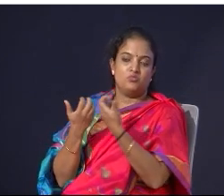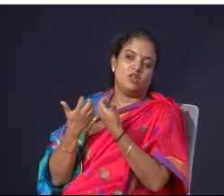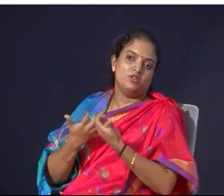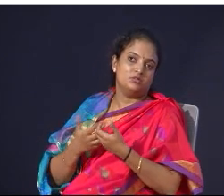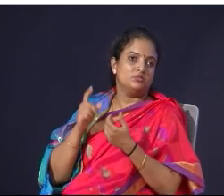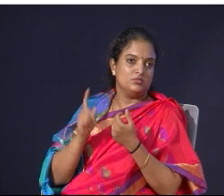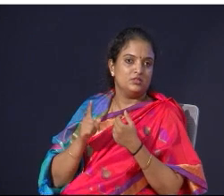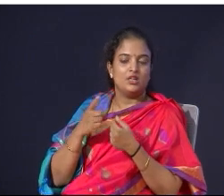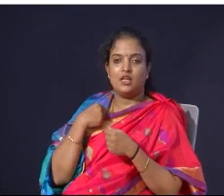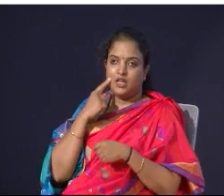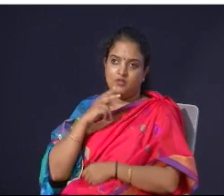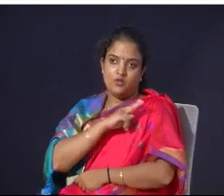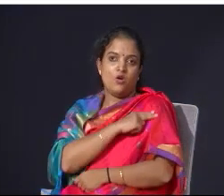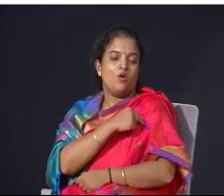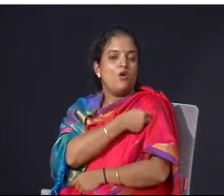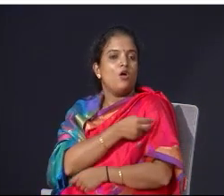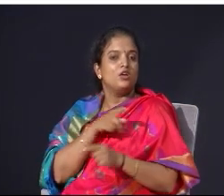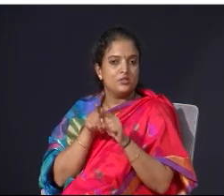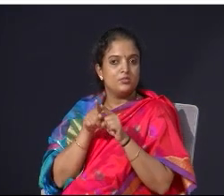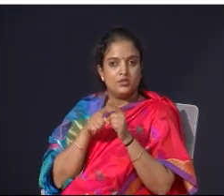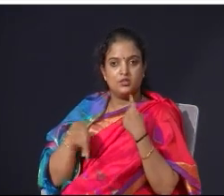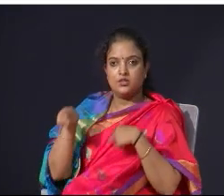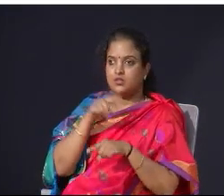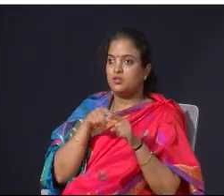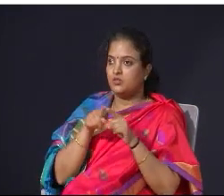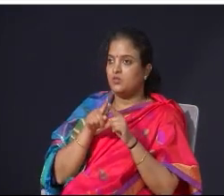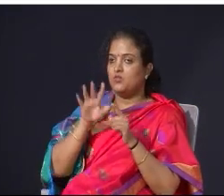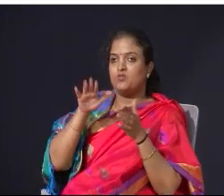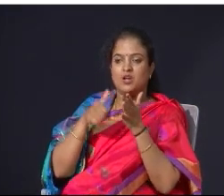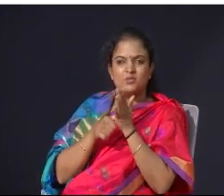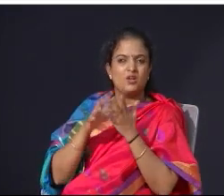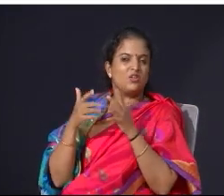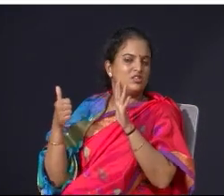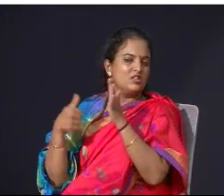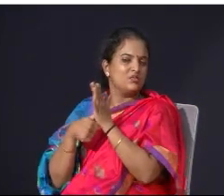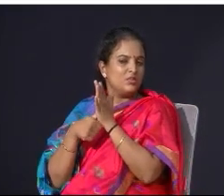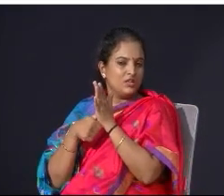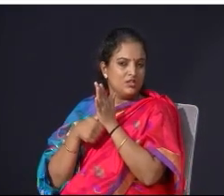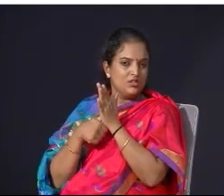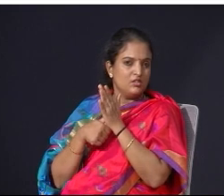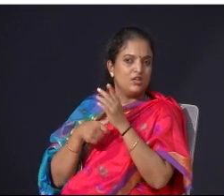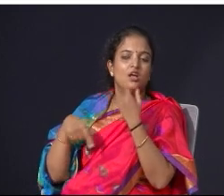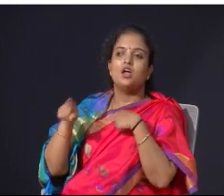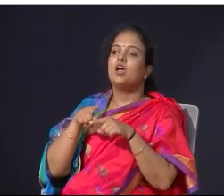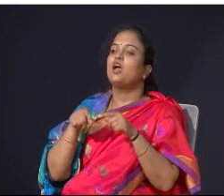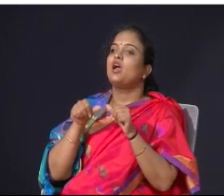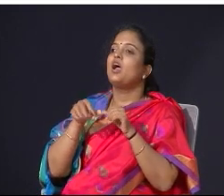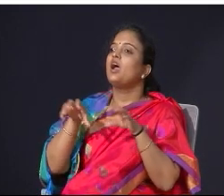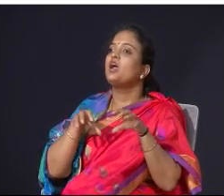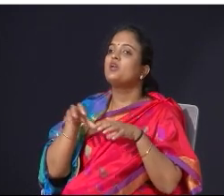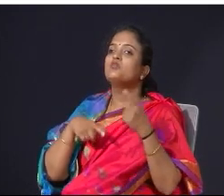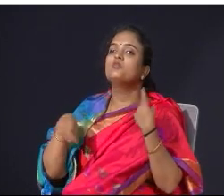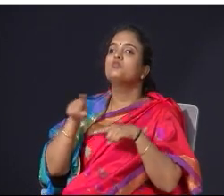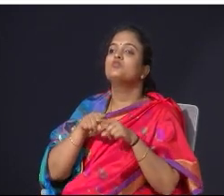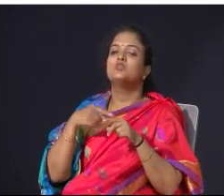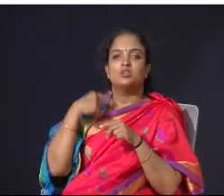at the hospital, so we get babies who are just 5 months old, 6 months old. So the activities for that baby will be different